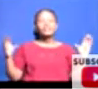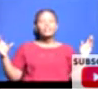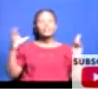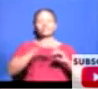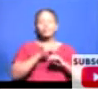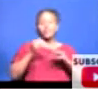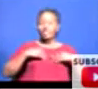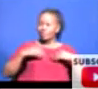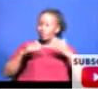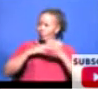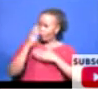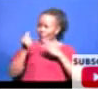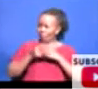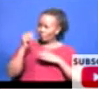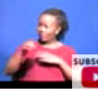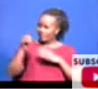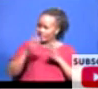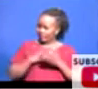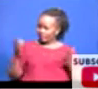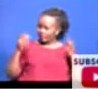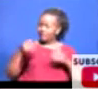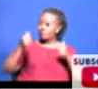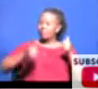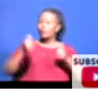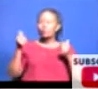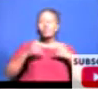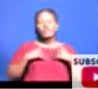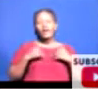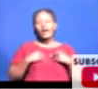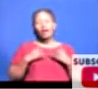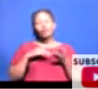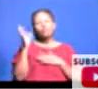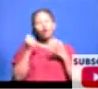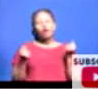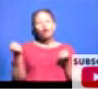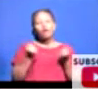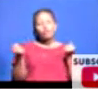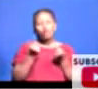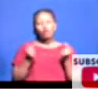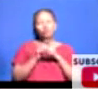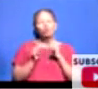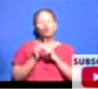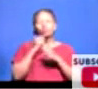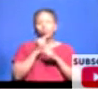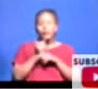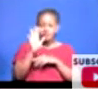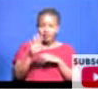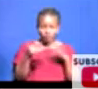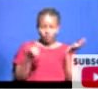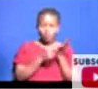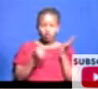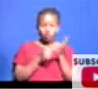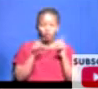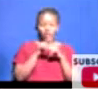facility, which is now bringing to life or even bringing our vehicles and making them finally digital and accessible